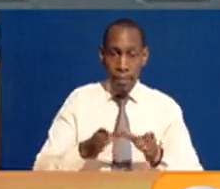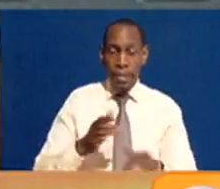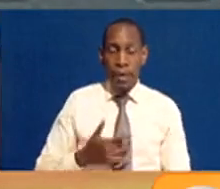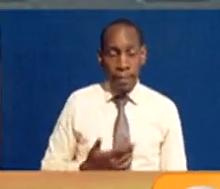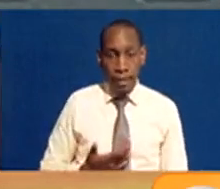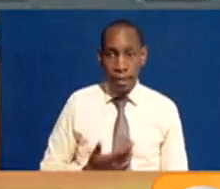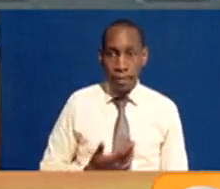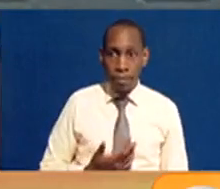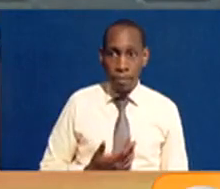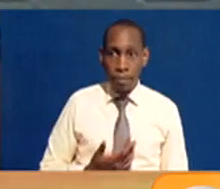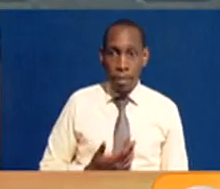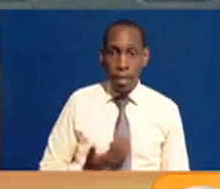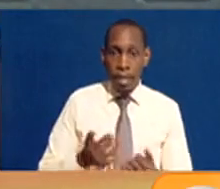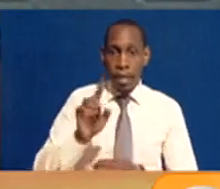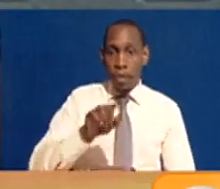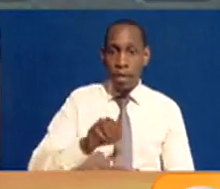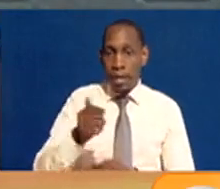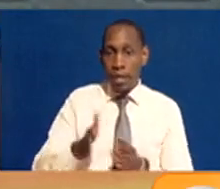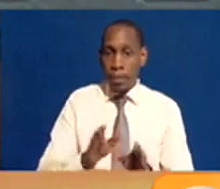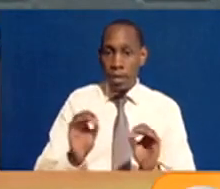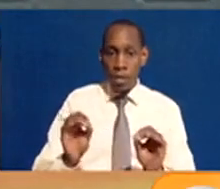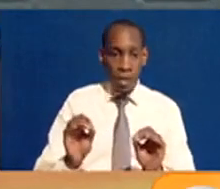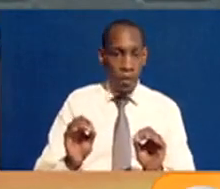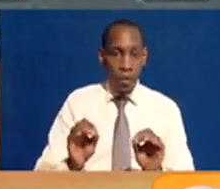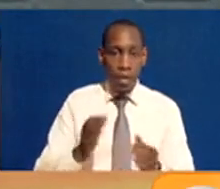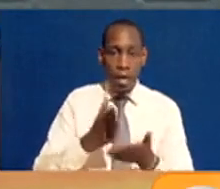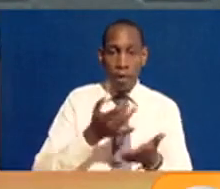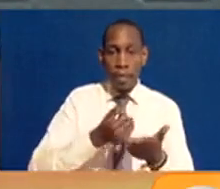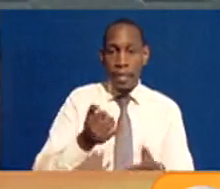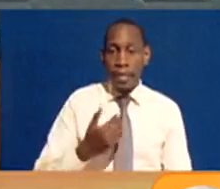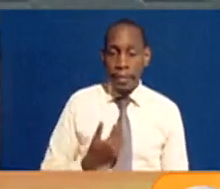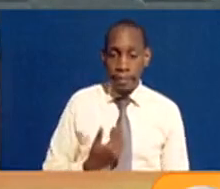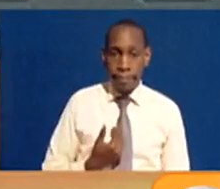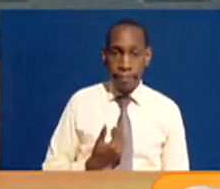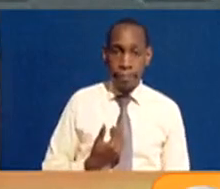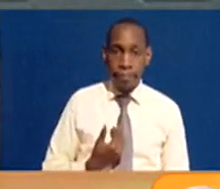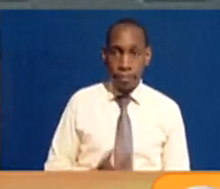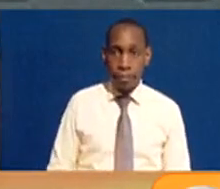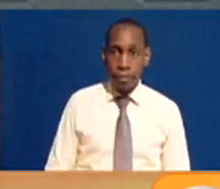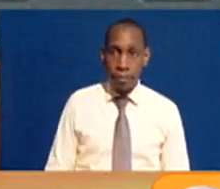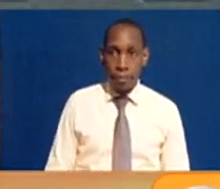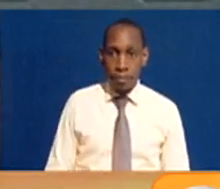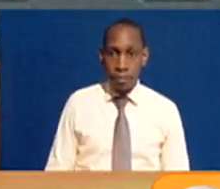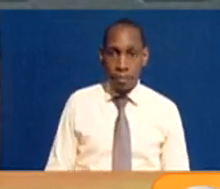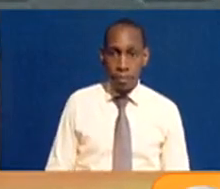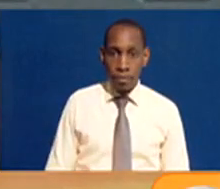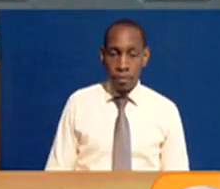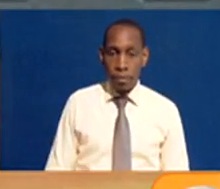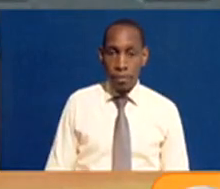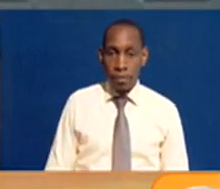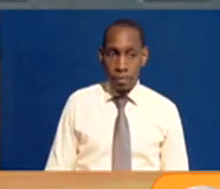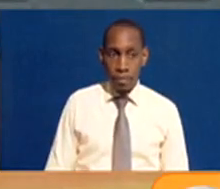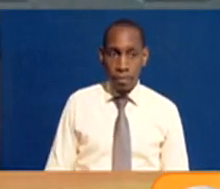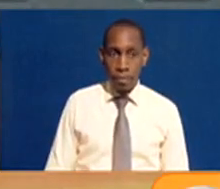feel? Is there no other way of ensuring integrity? Look, I'm not saying that we should not have police officers